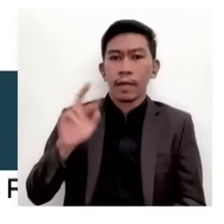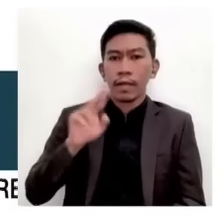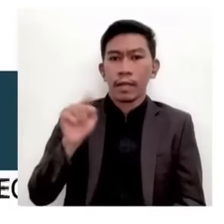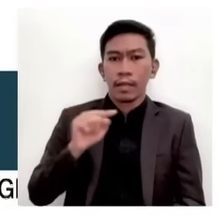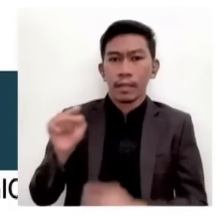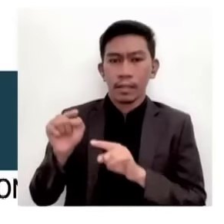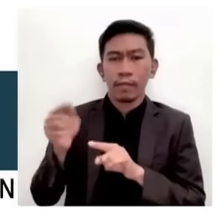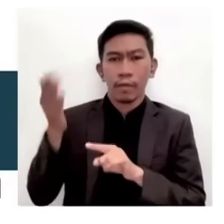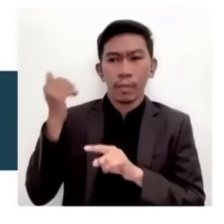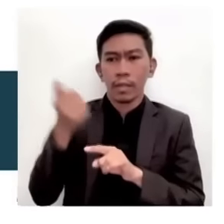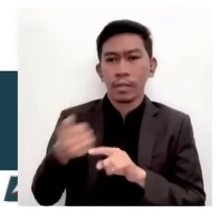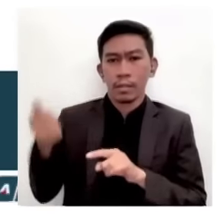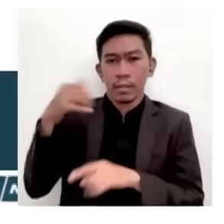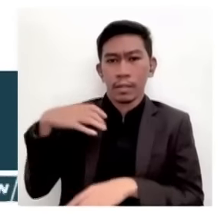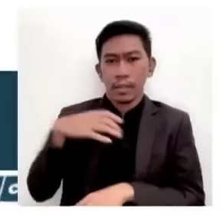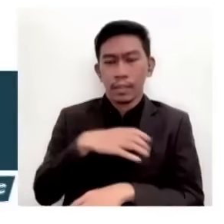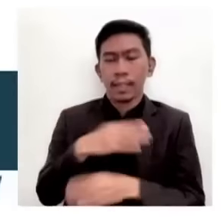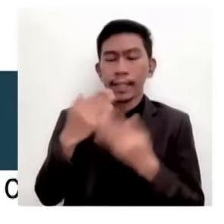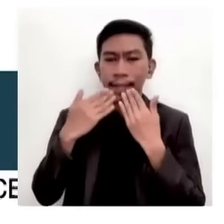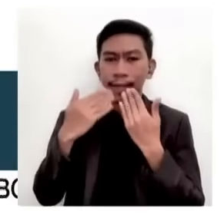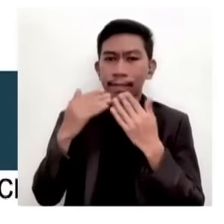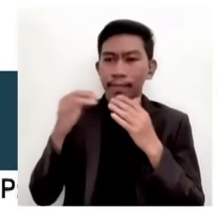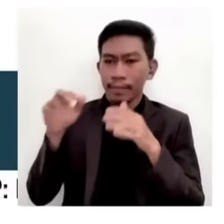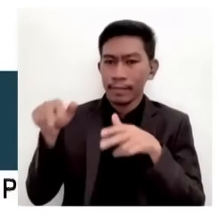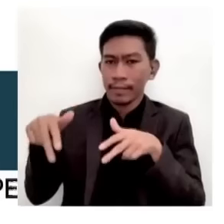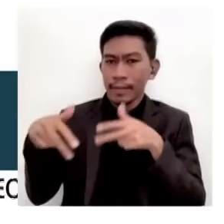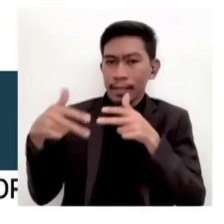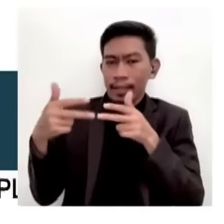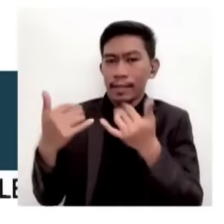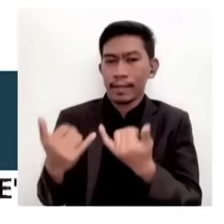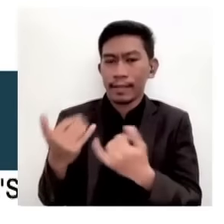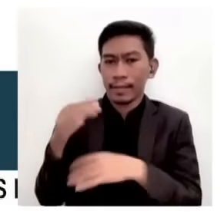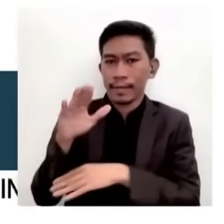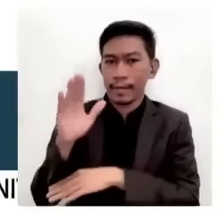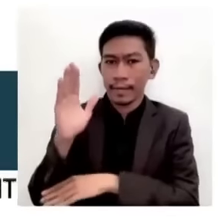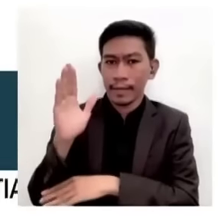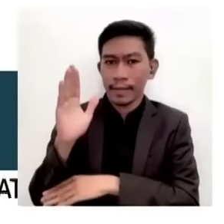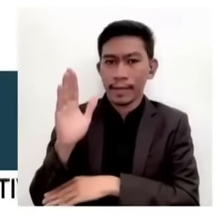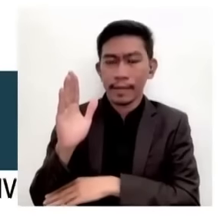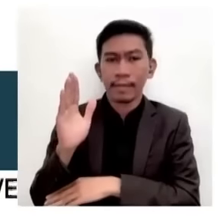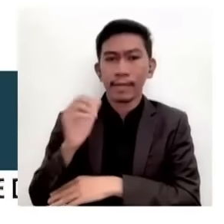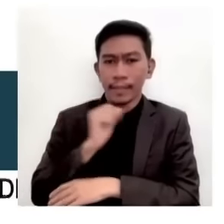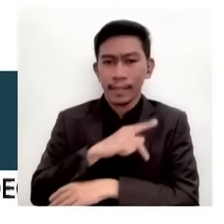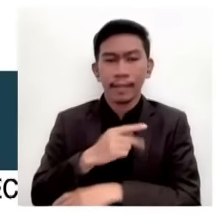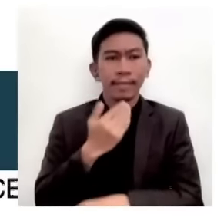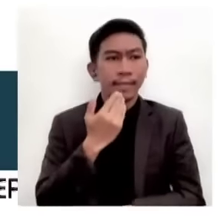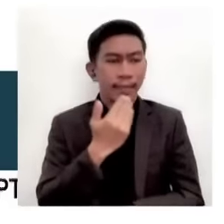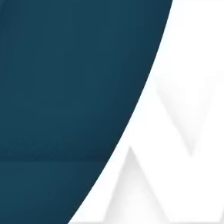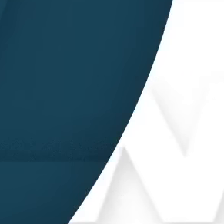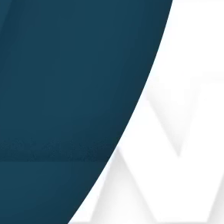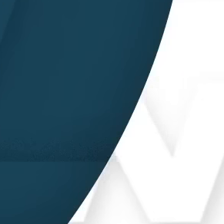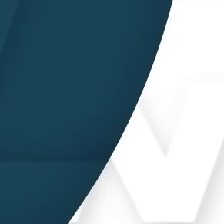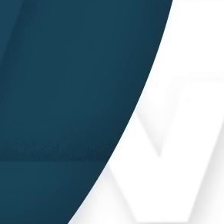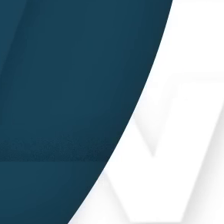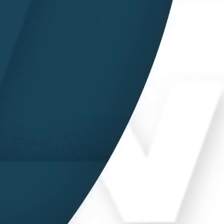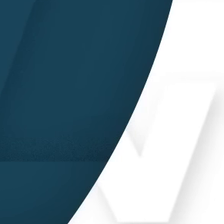a lot for taking our Zoom call this noon. Really appreciate it. Okay, maraming salamat. Maraming salamat po.